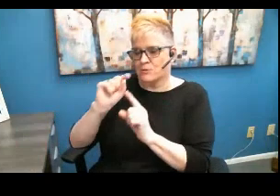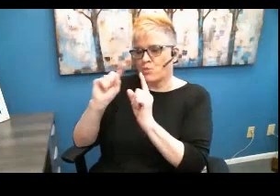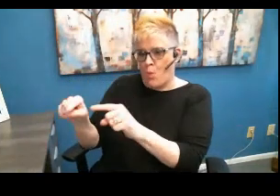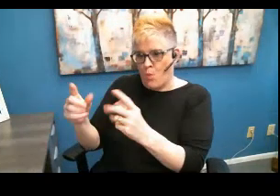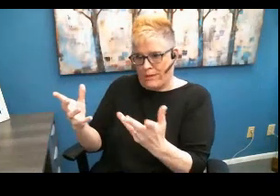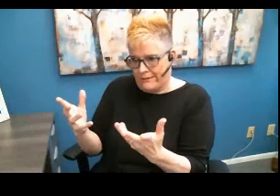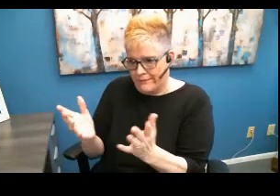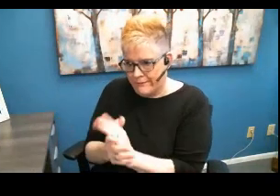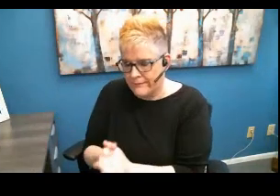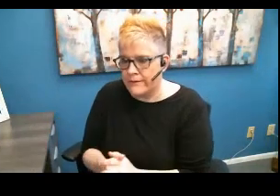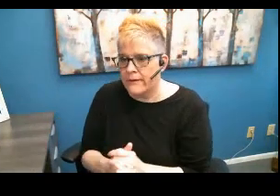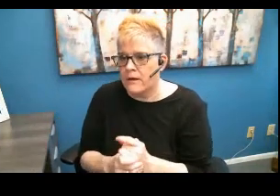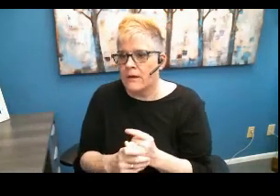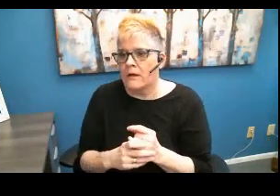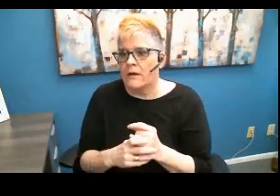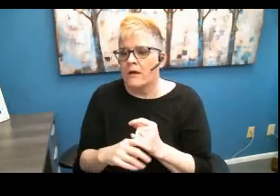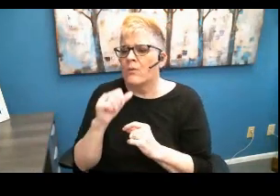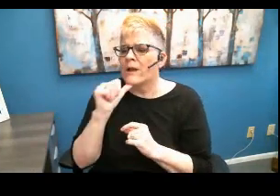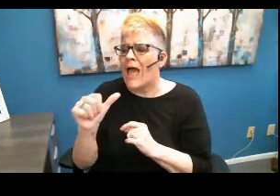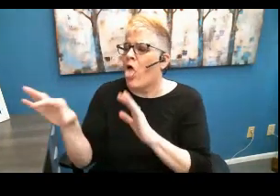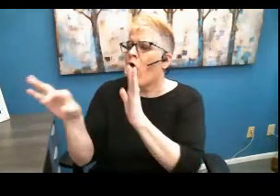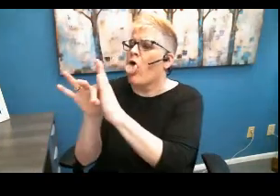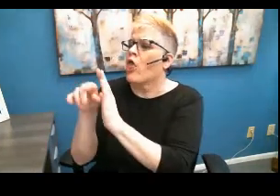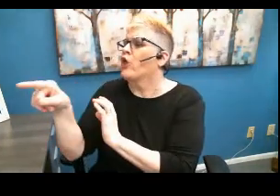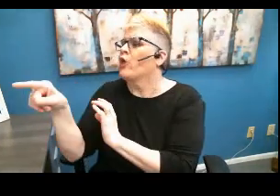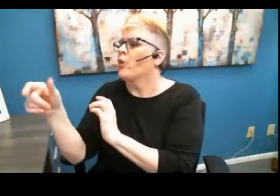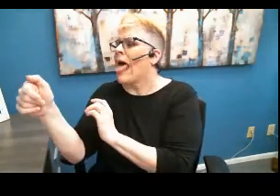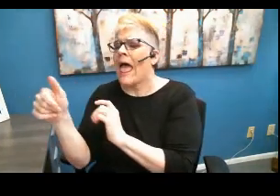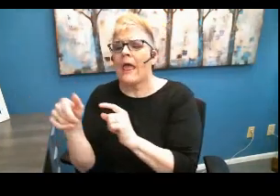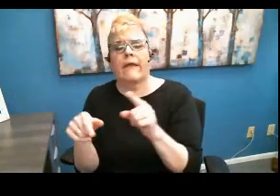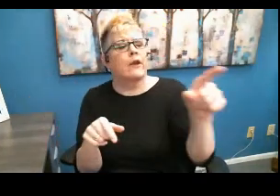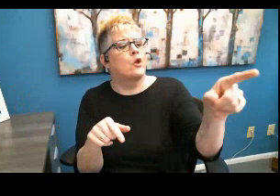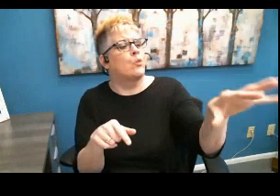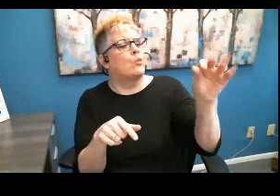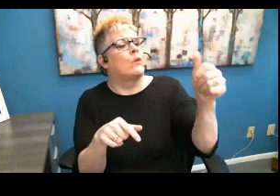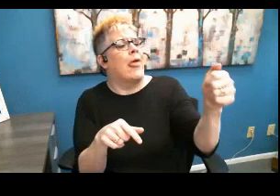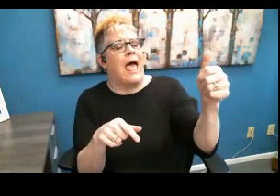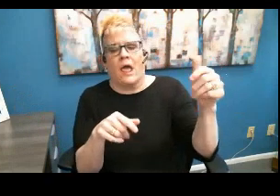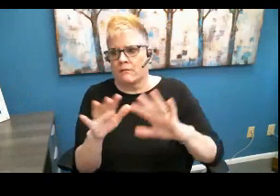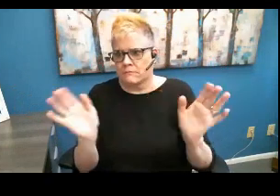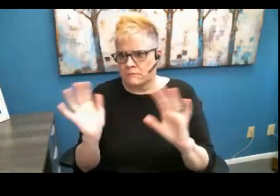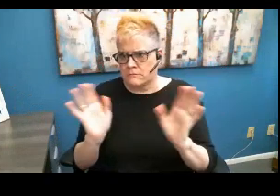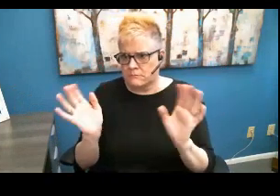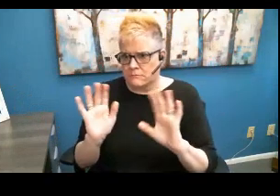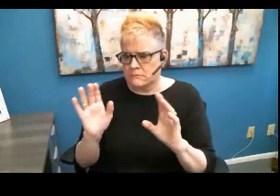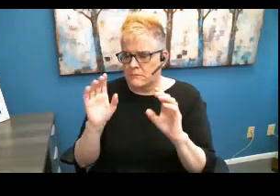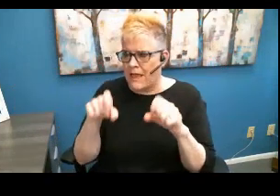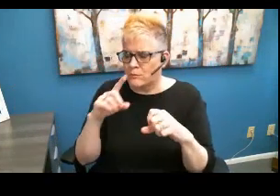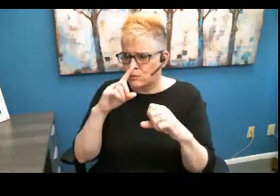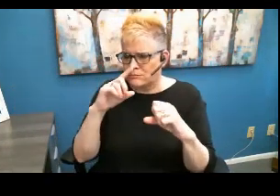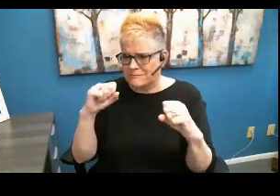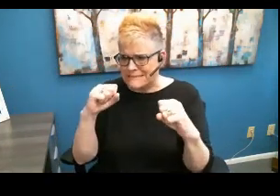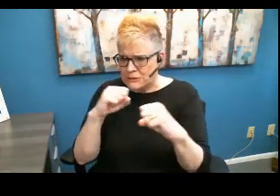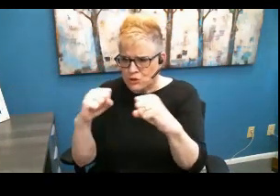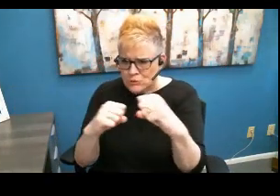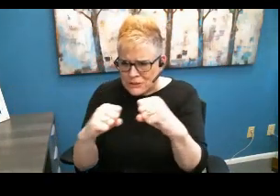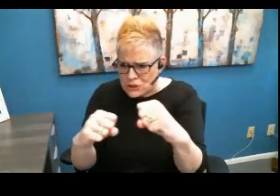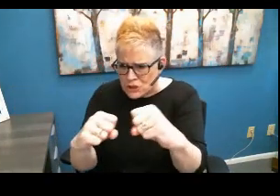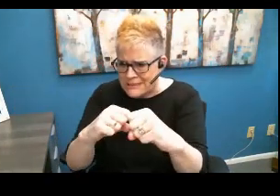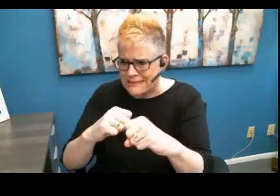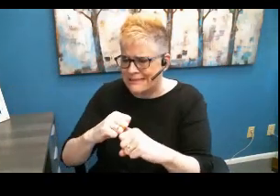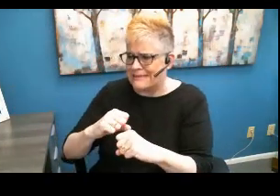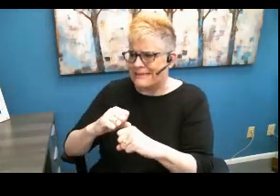pick and say, we're gonna light you up and light you up and light you up. We may have to strategically introduce gas, purge